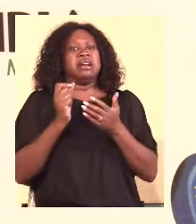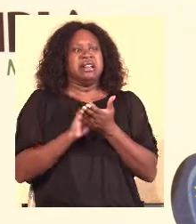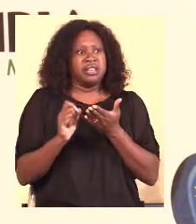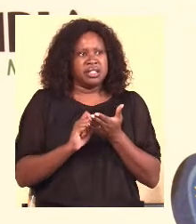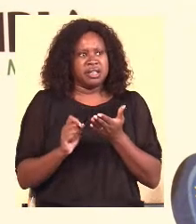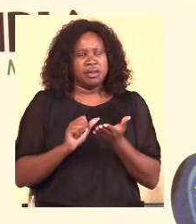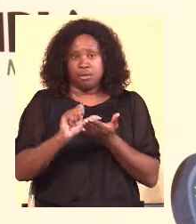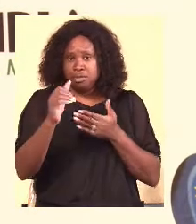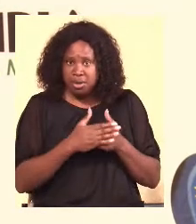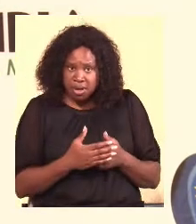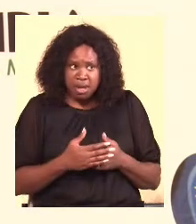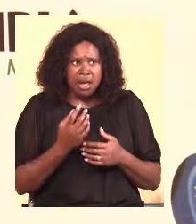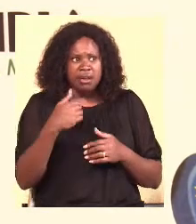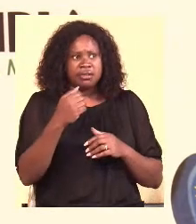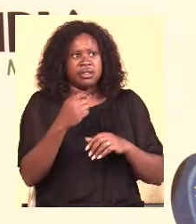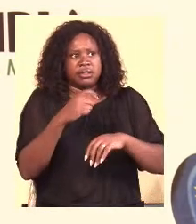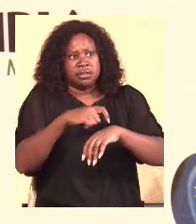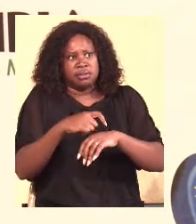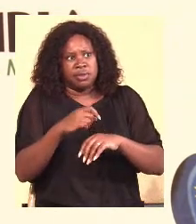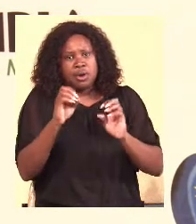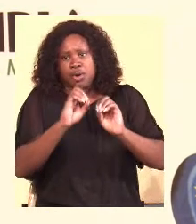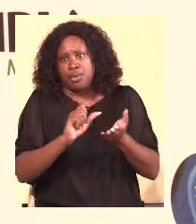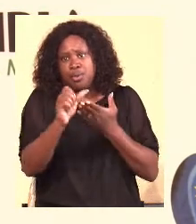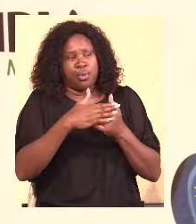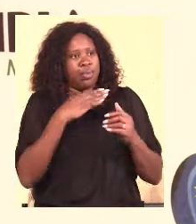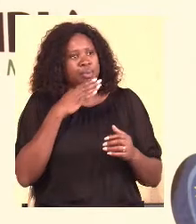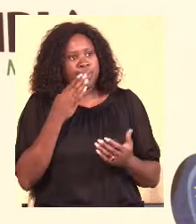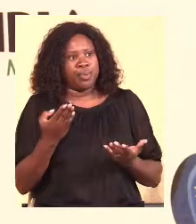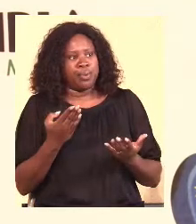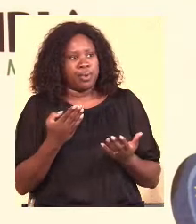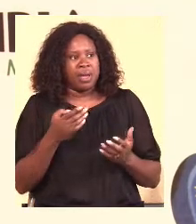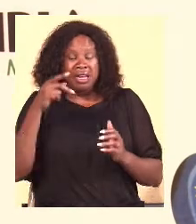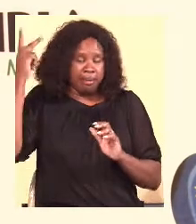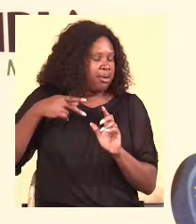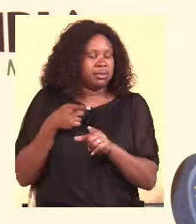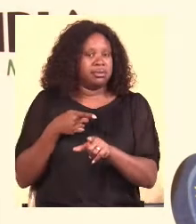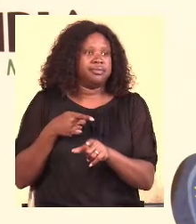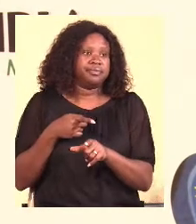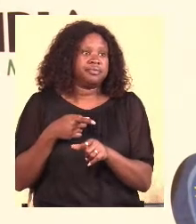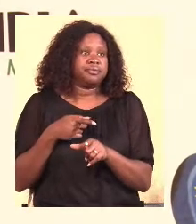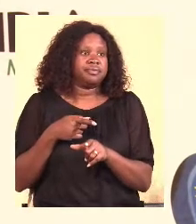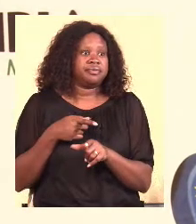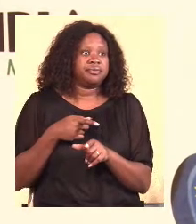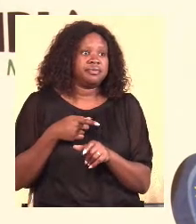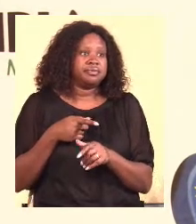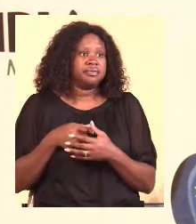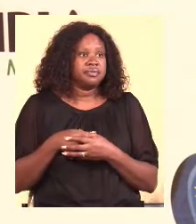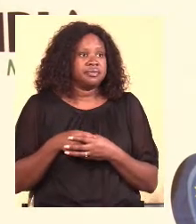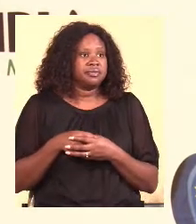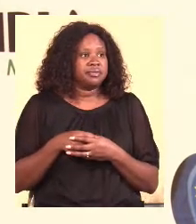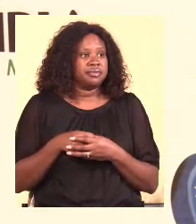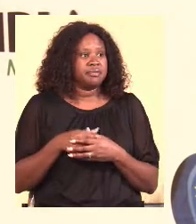be compensated. After a certain time, there is no compensation. That is by policy. Mm-hmm. So